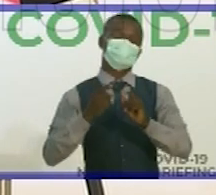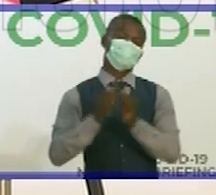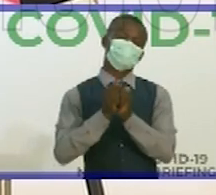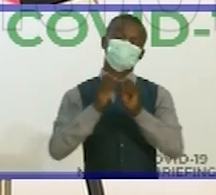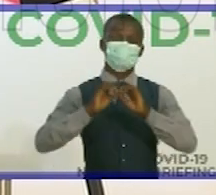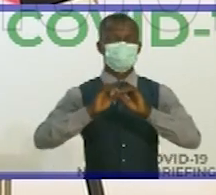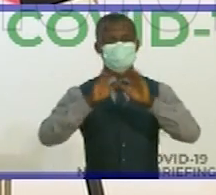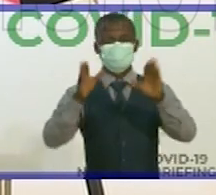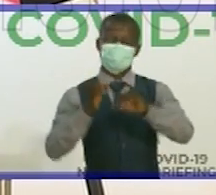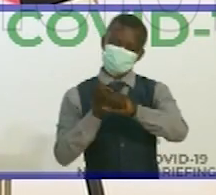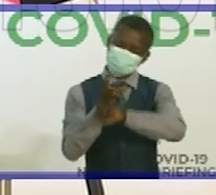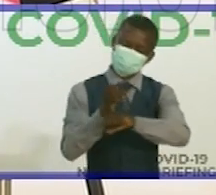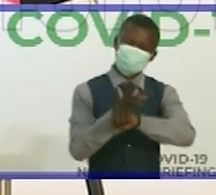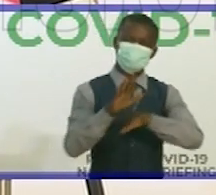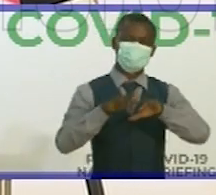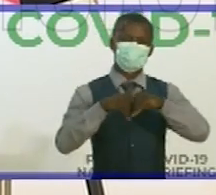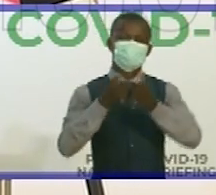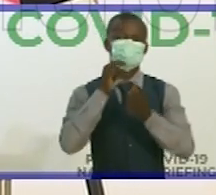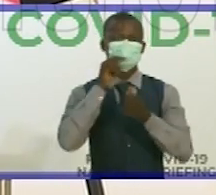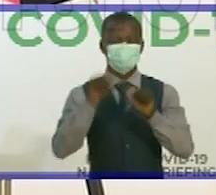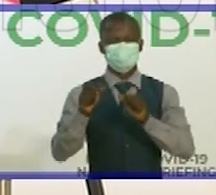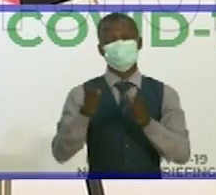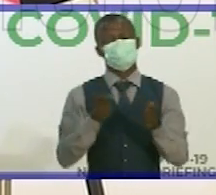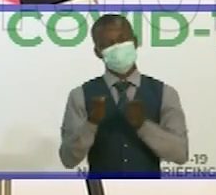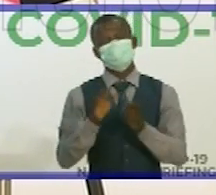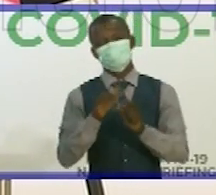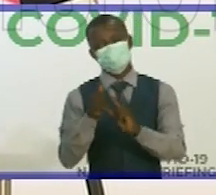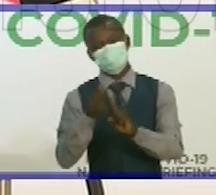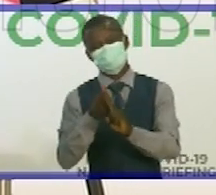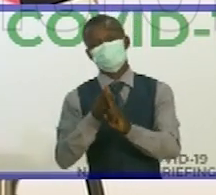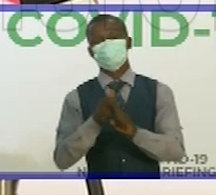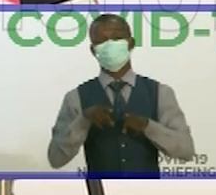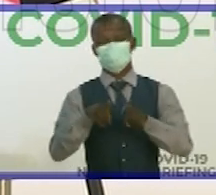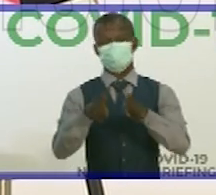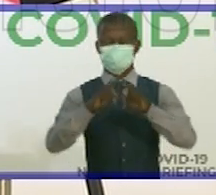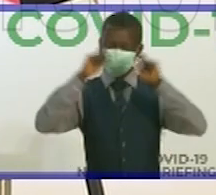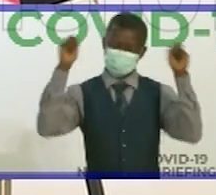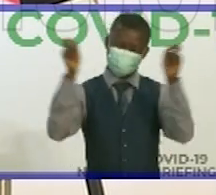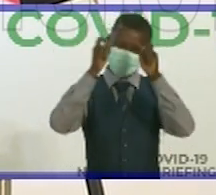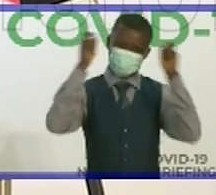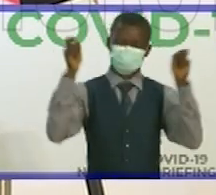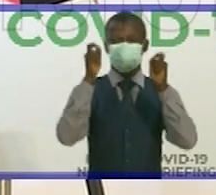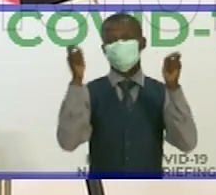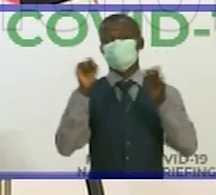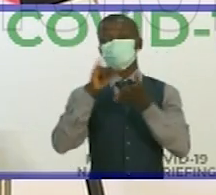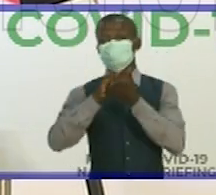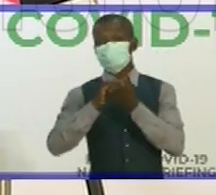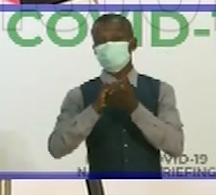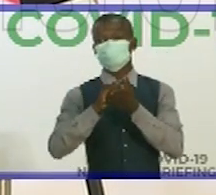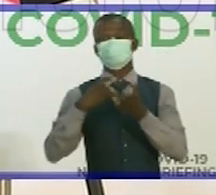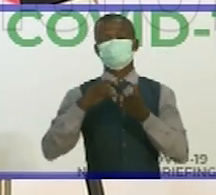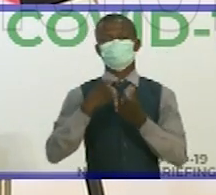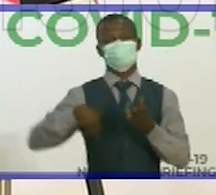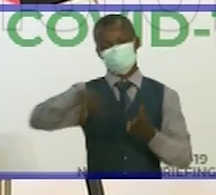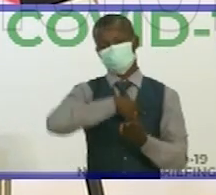on how Nigerians should best conduct themselves during this festive occasion so that they remain